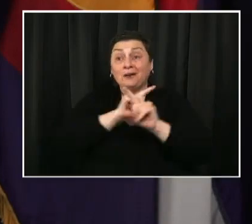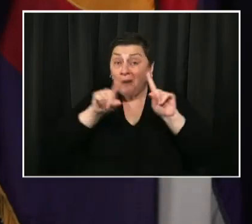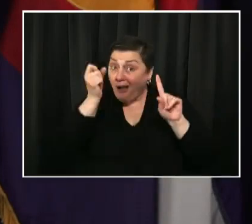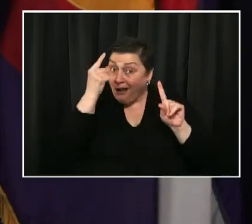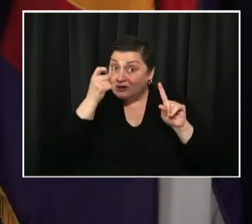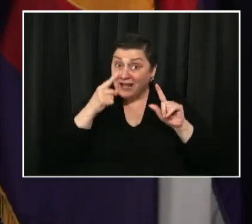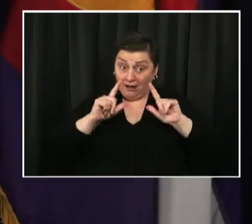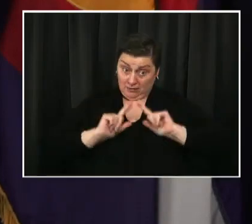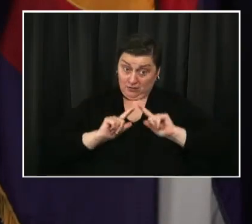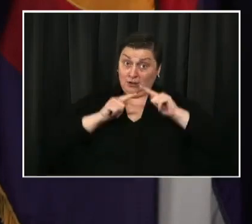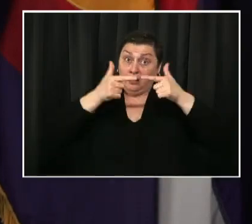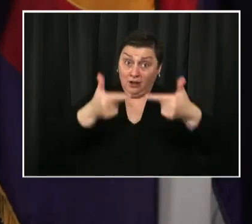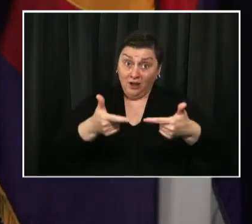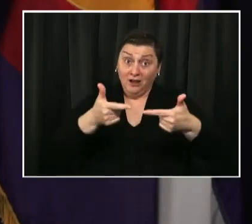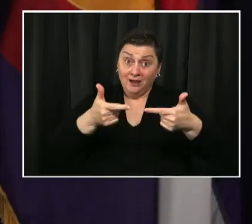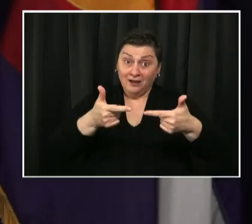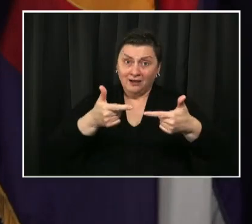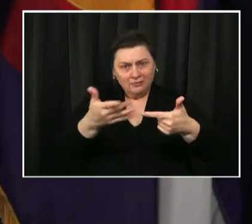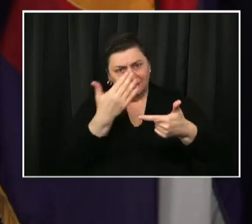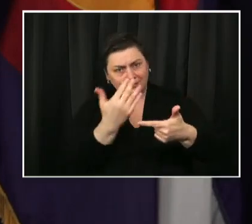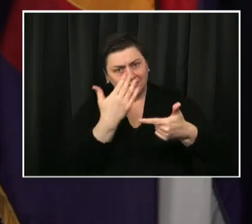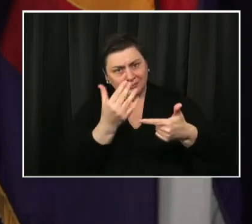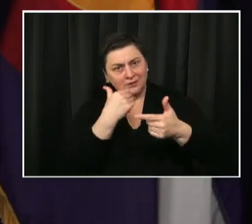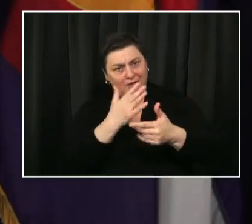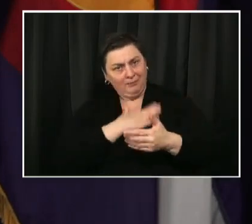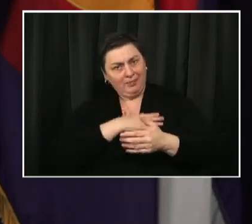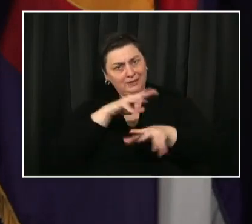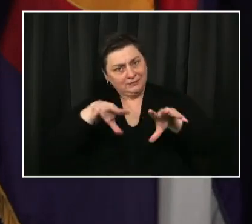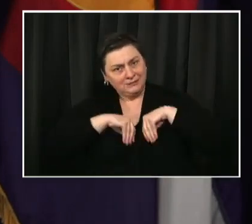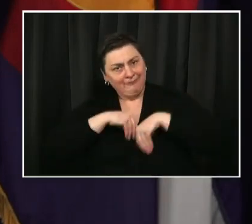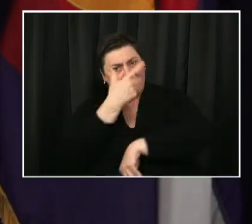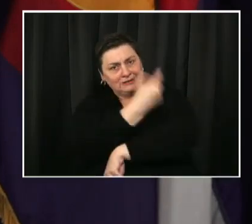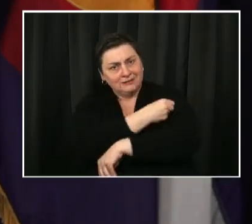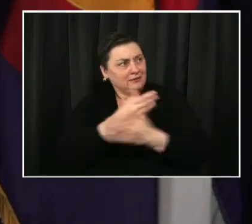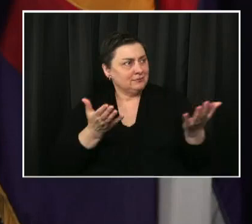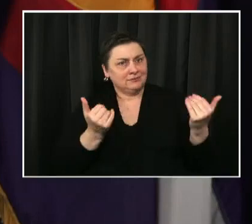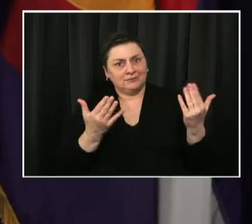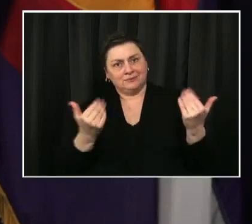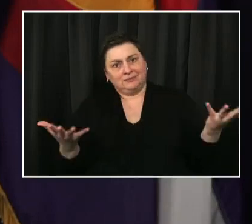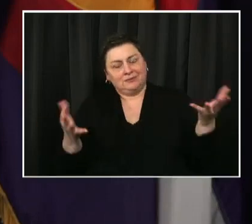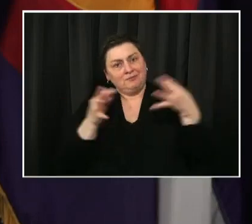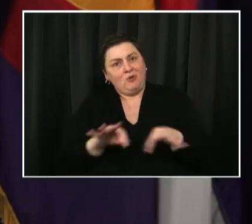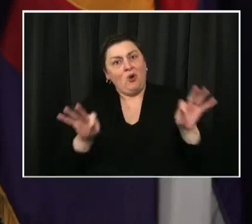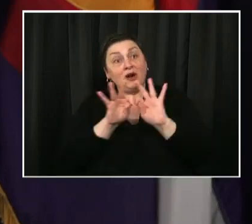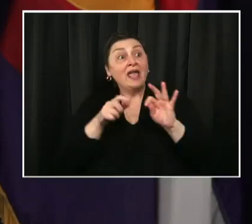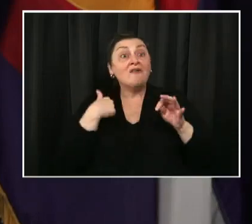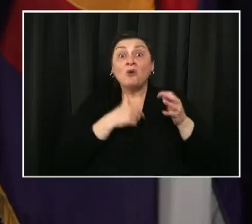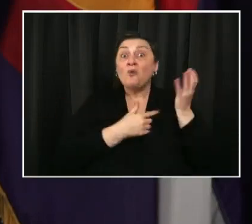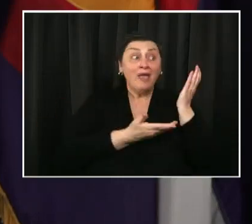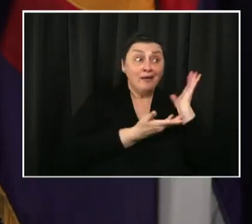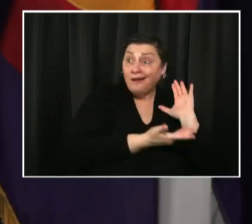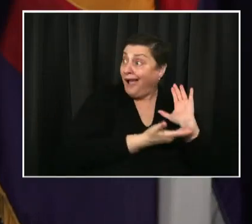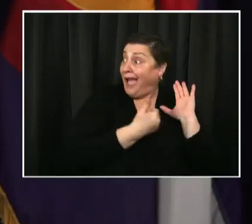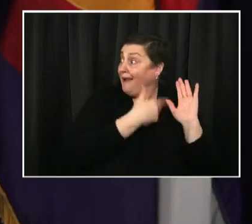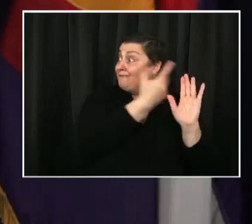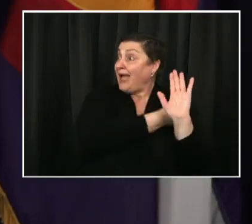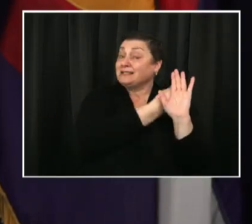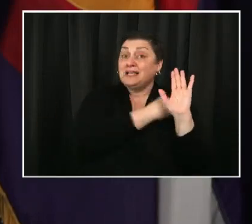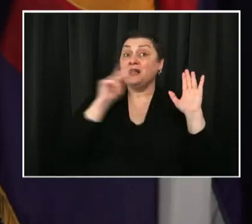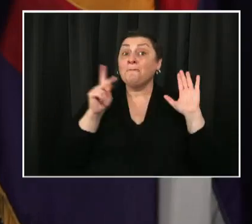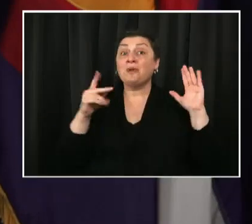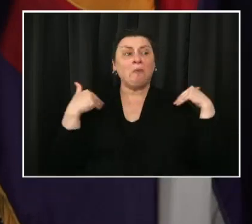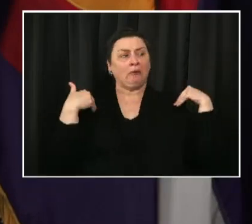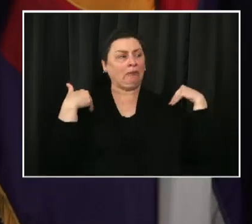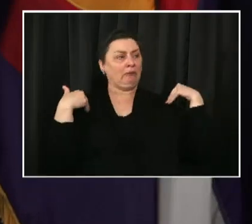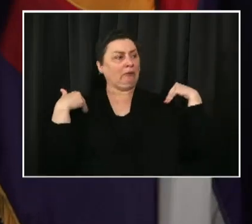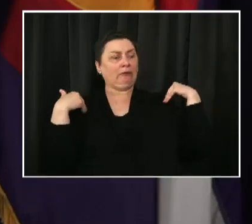So those are the 2 pieces that go hand in hand. If we offer it and no one comes, it doesn't help anybody. So right